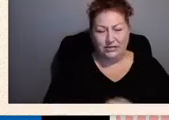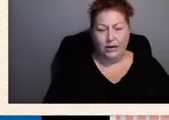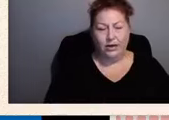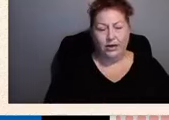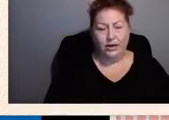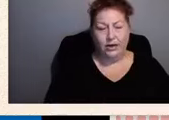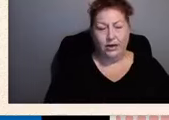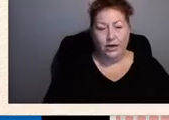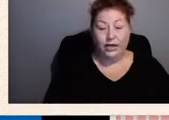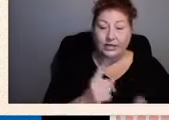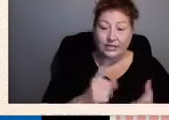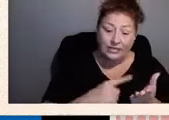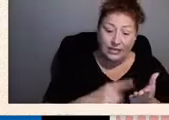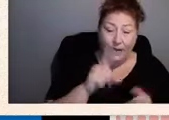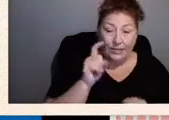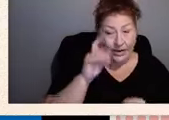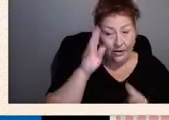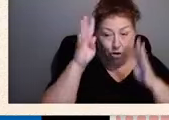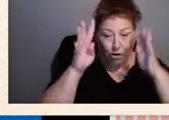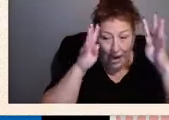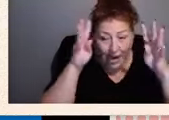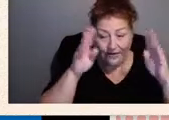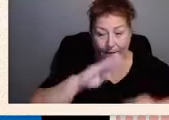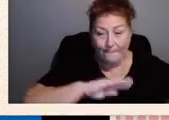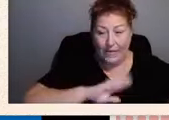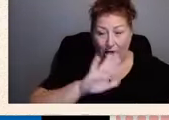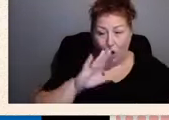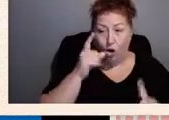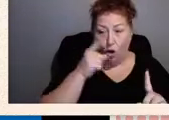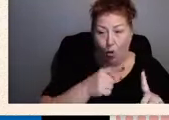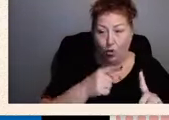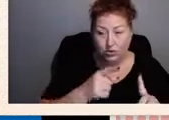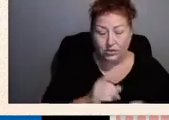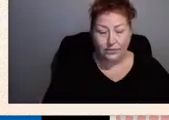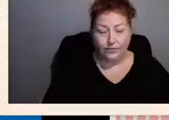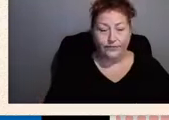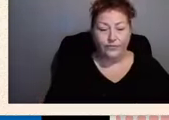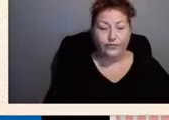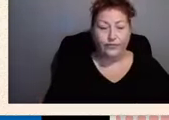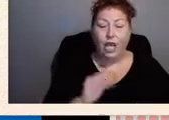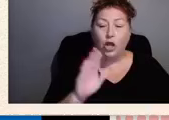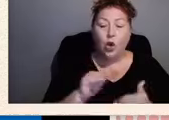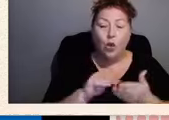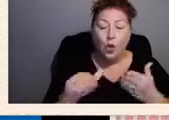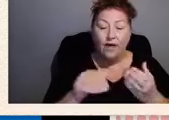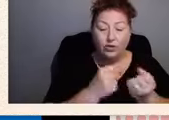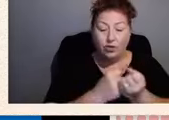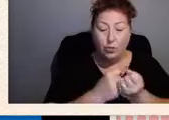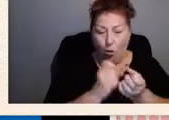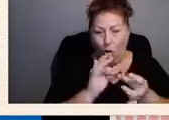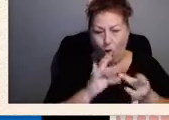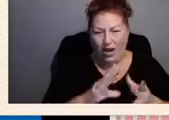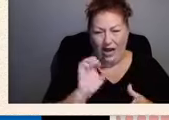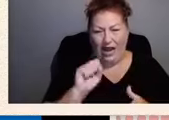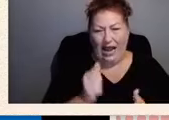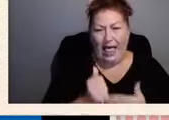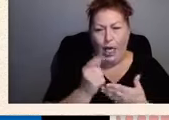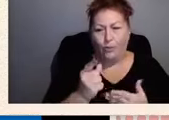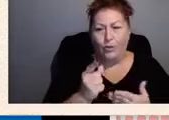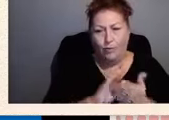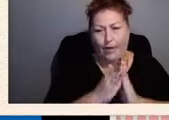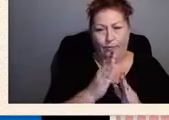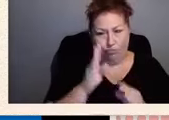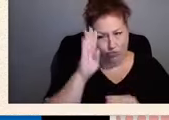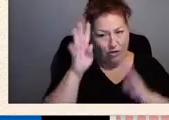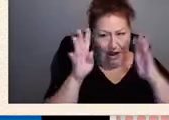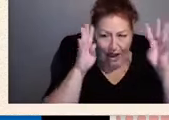Sometimes you need to be creative in meeting your goals, and your waiver support coordinator can help you be creative. You'll